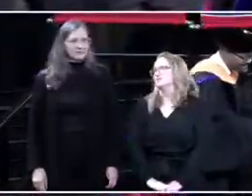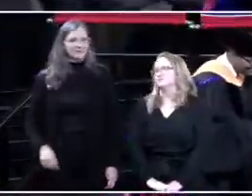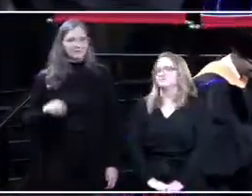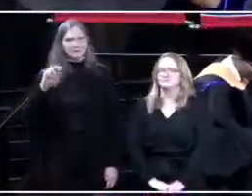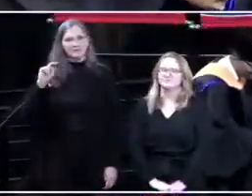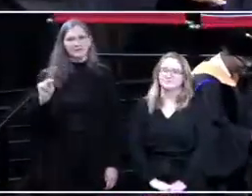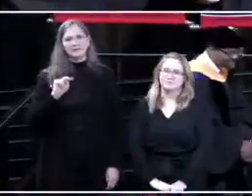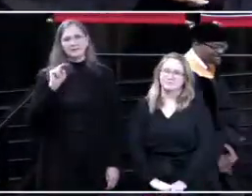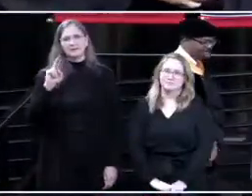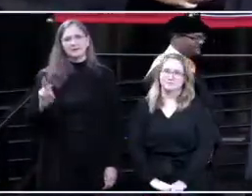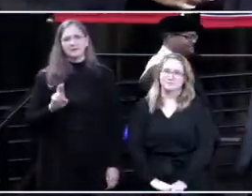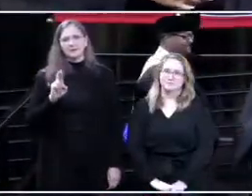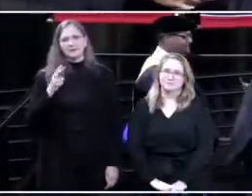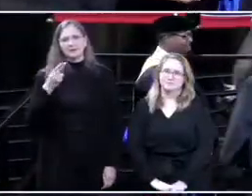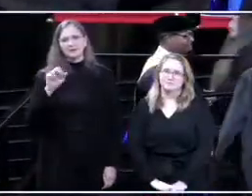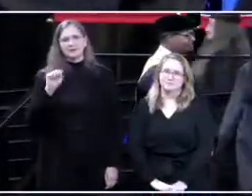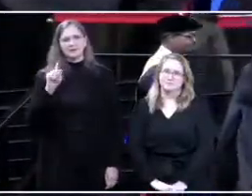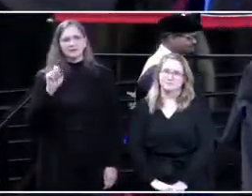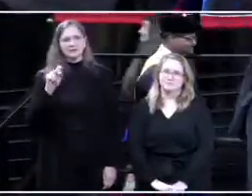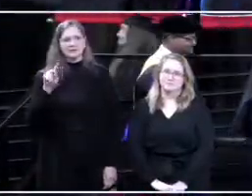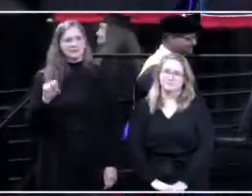Natalie Renee Haskins.